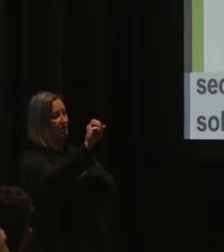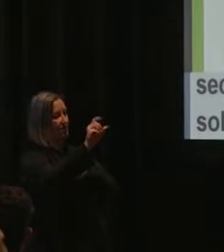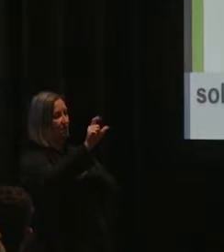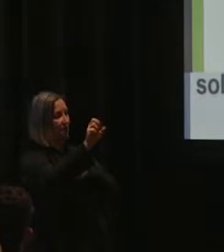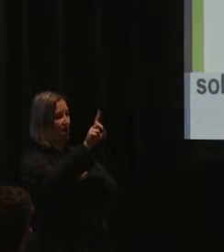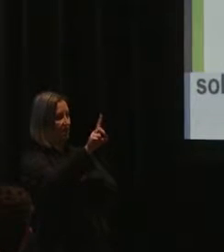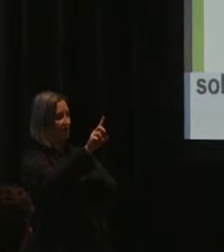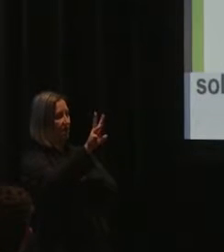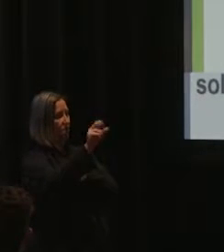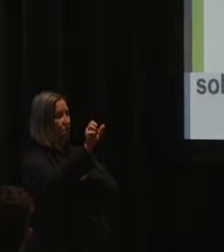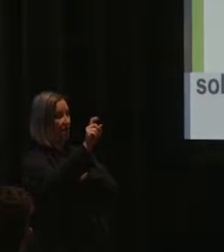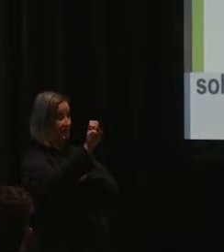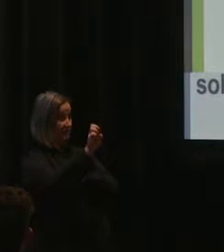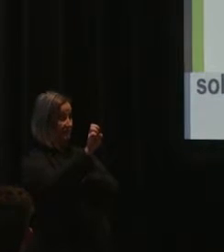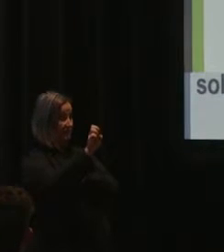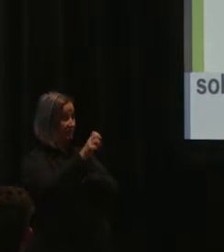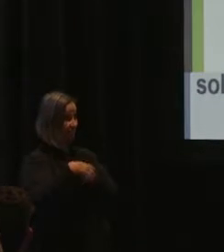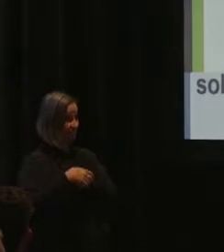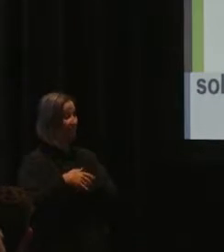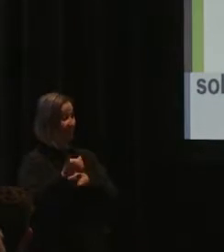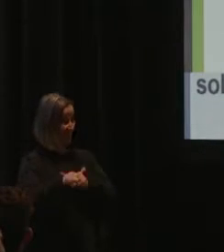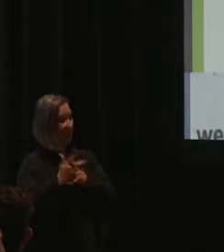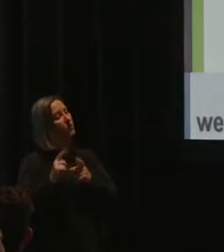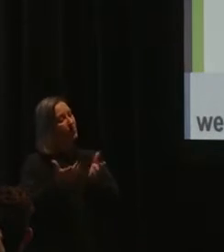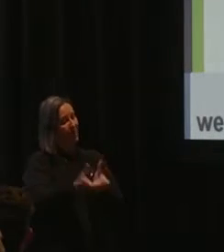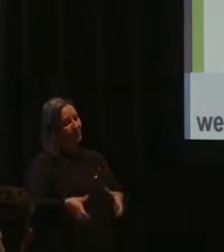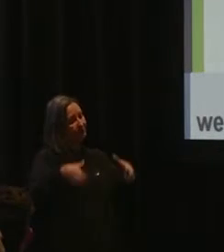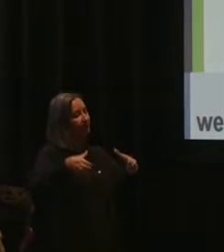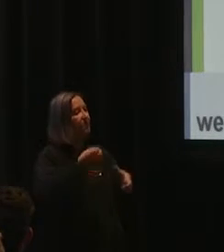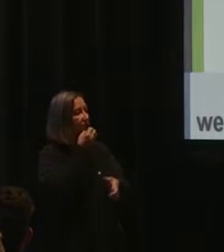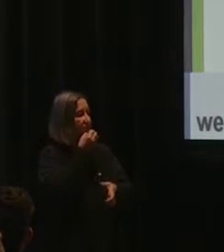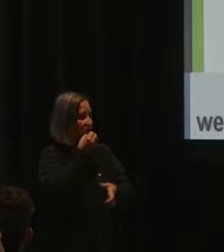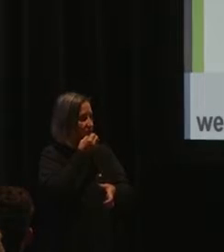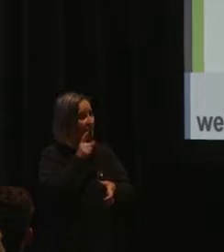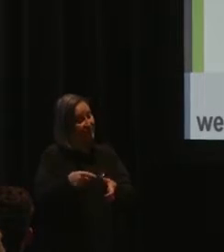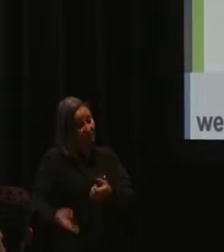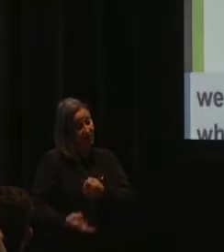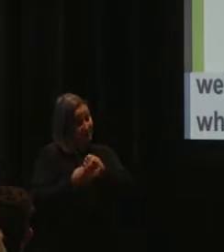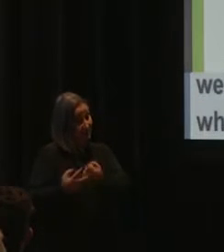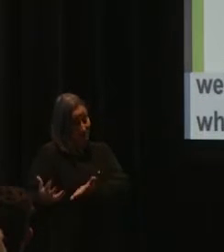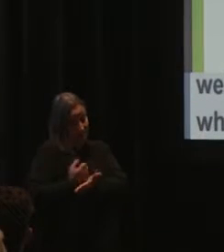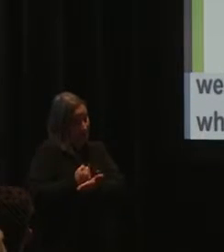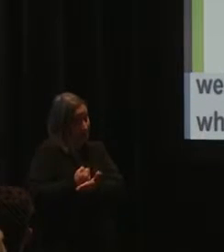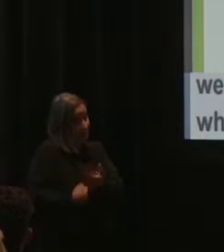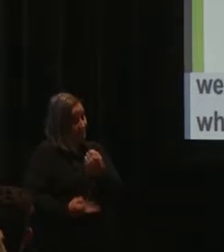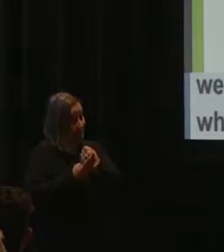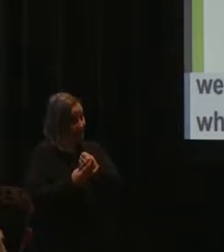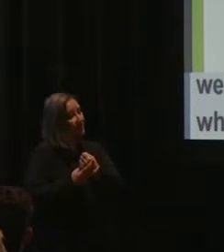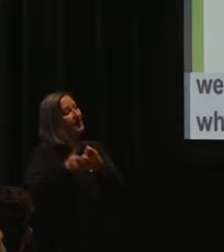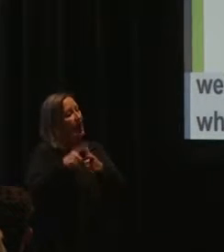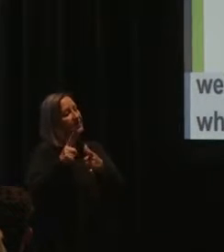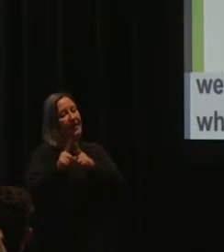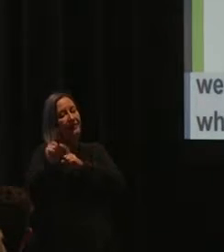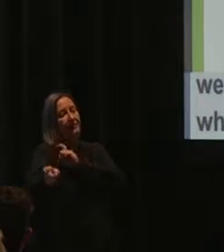just looking at the disposal of food, we're actually recovering it and giving it to people who need it, and then looking at